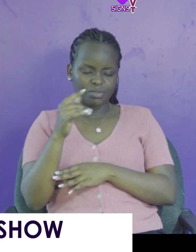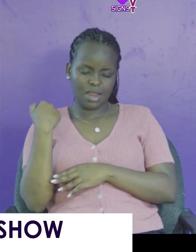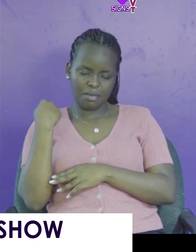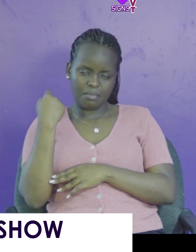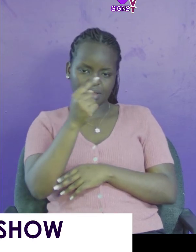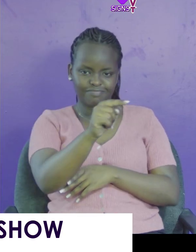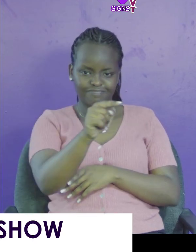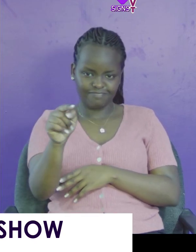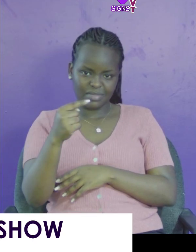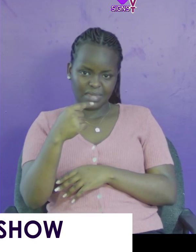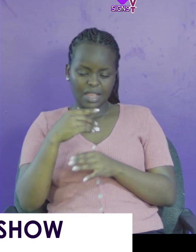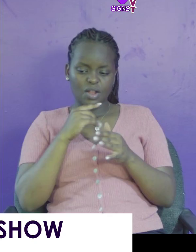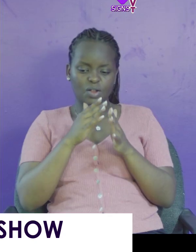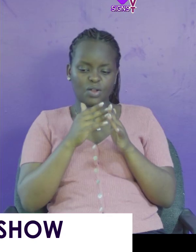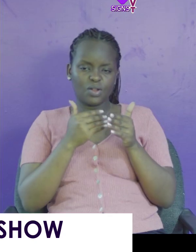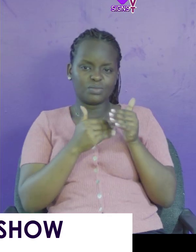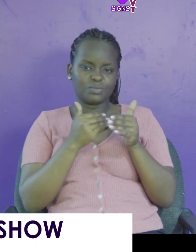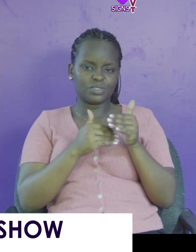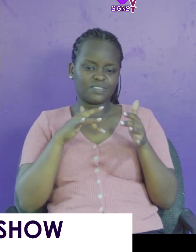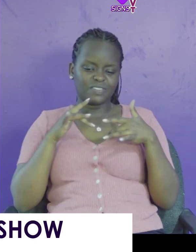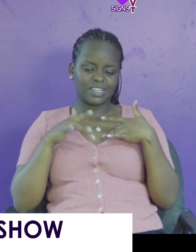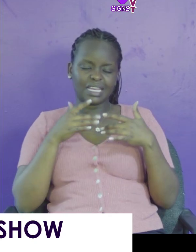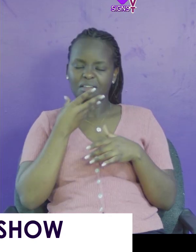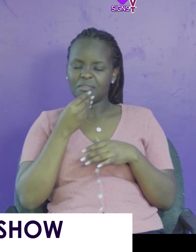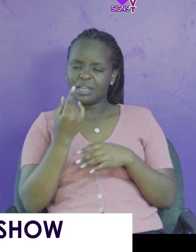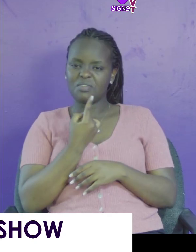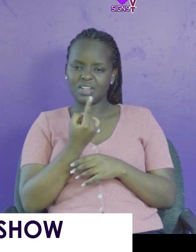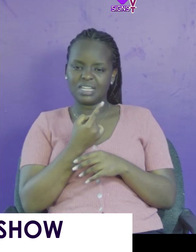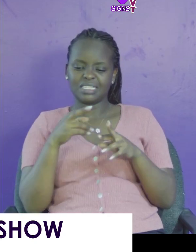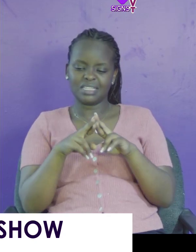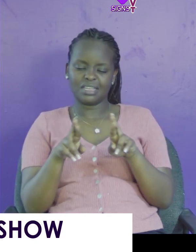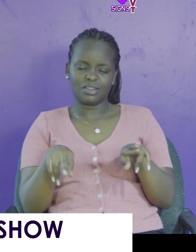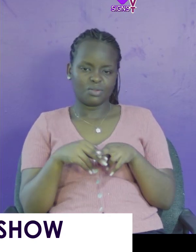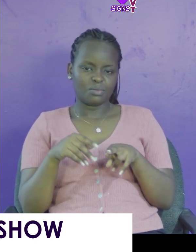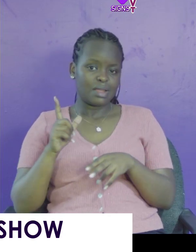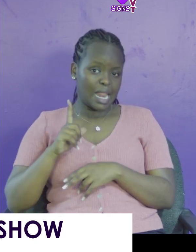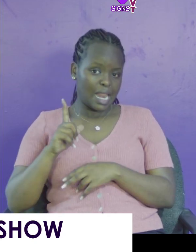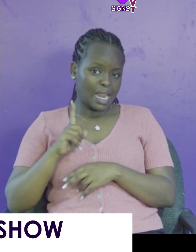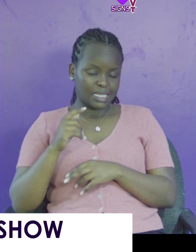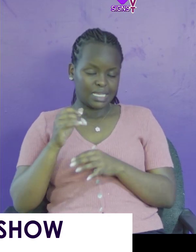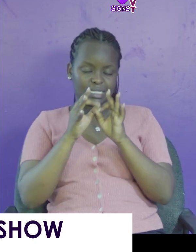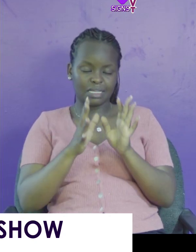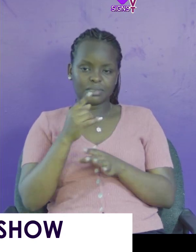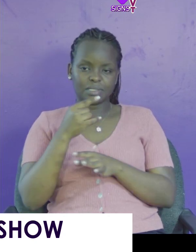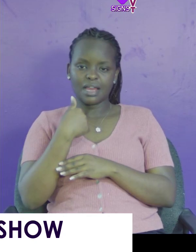0111980384. I'm almost feeling only men in the room now. But lucky enough, our sign language